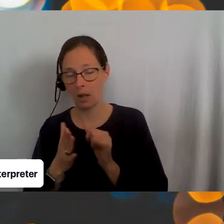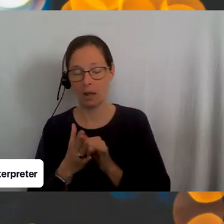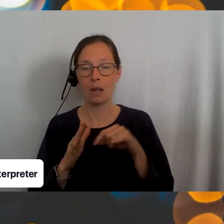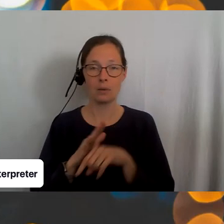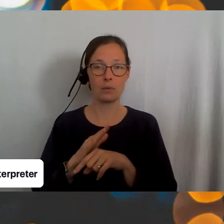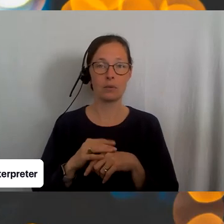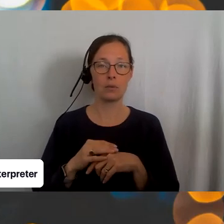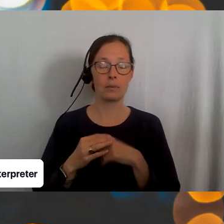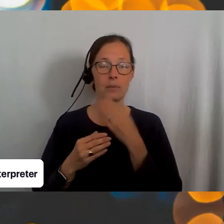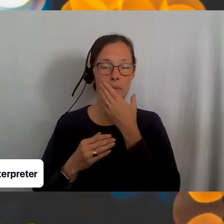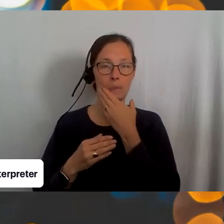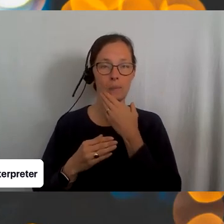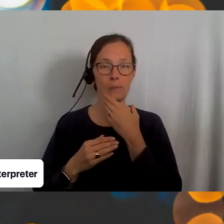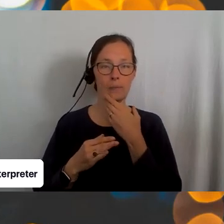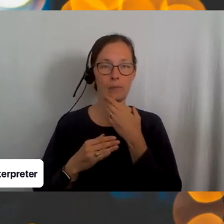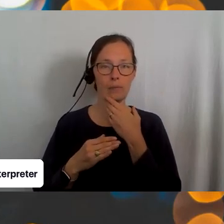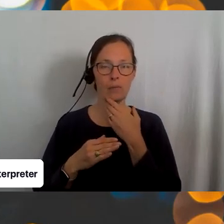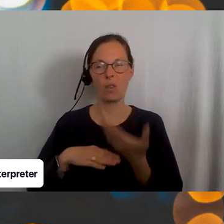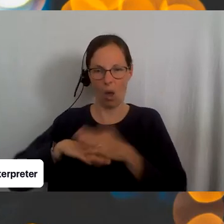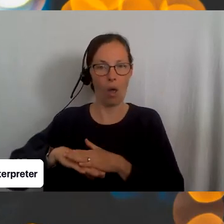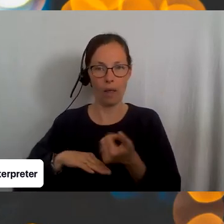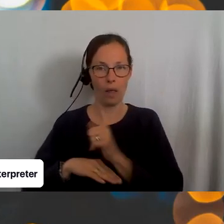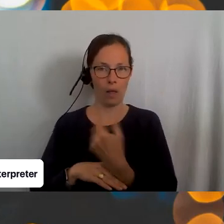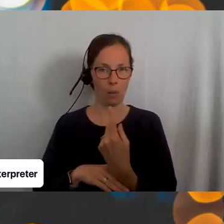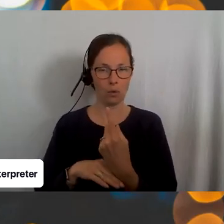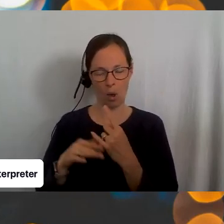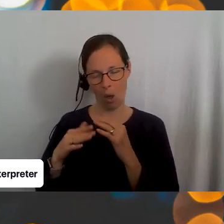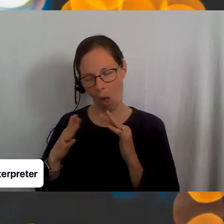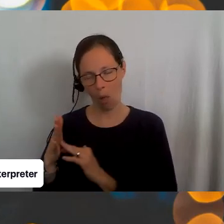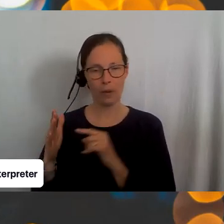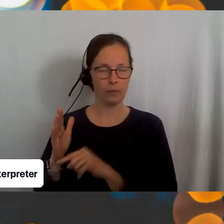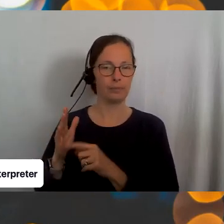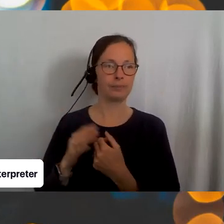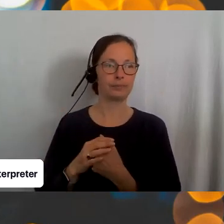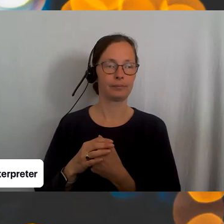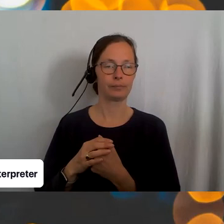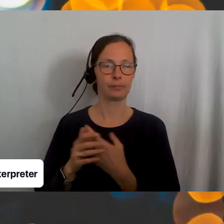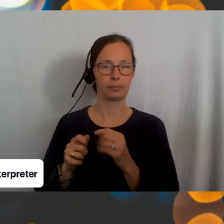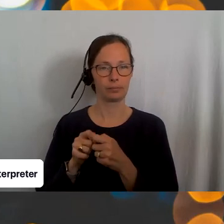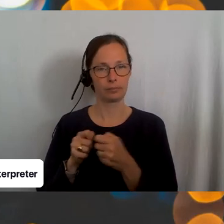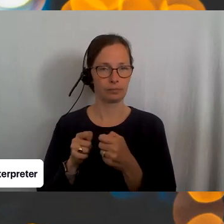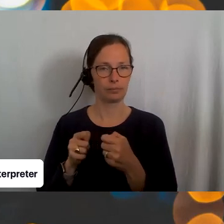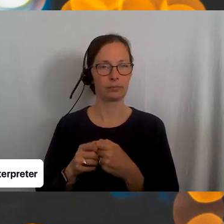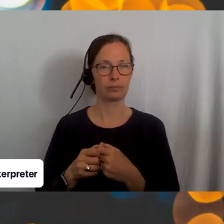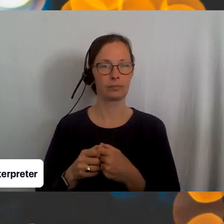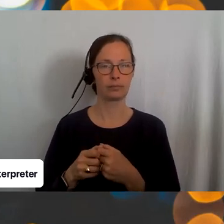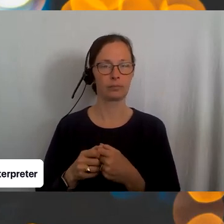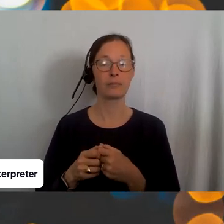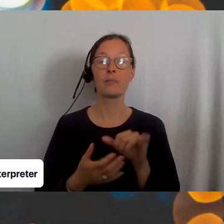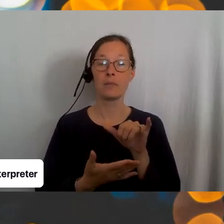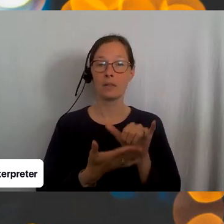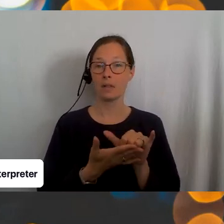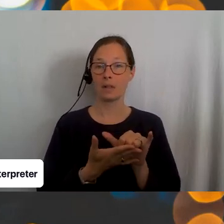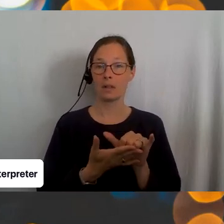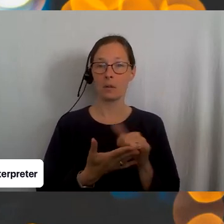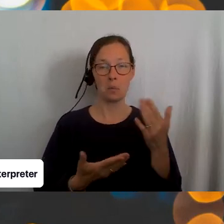over, like down on top of the other knot. So it's all the way down, and just pull it tight, because that is less